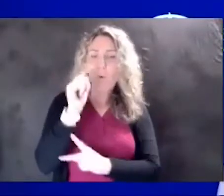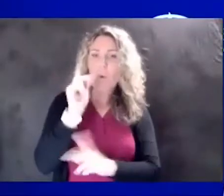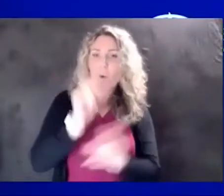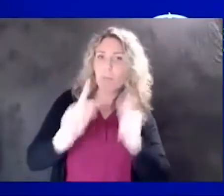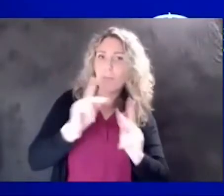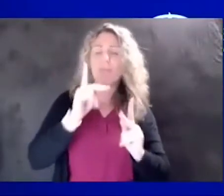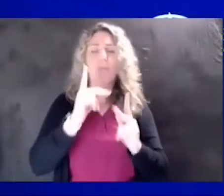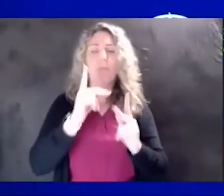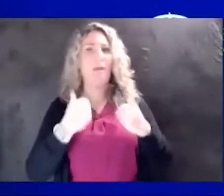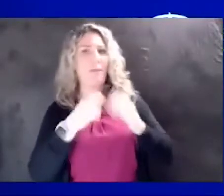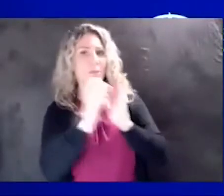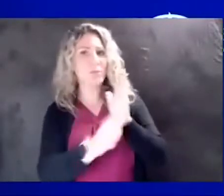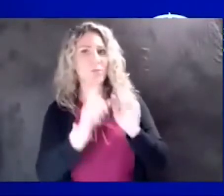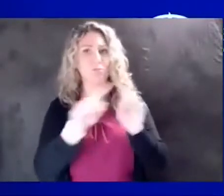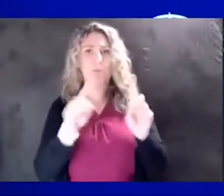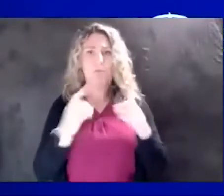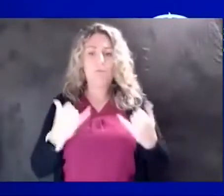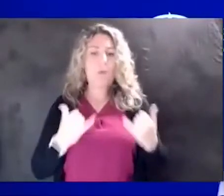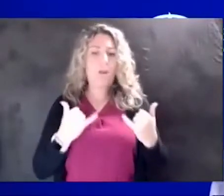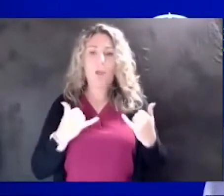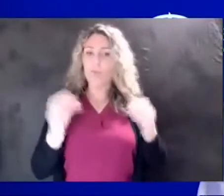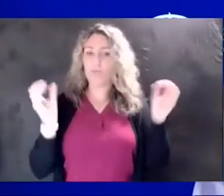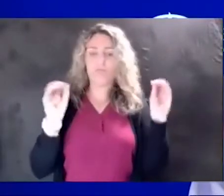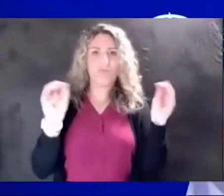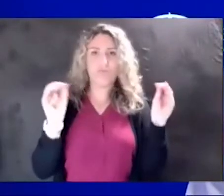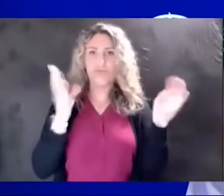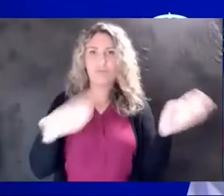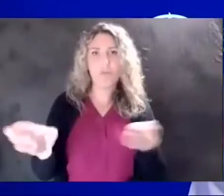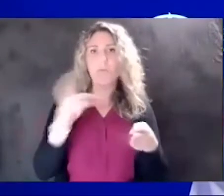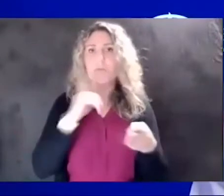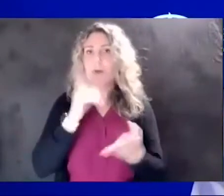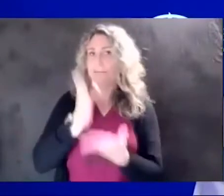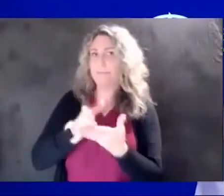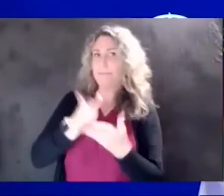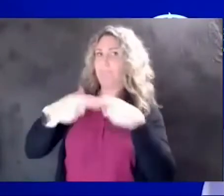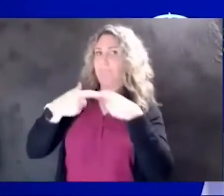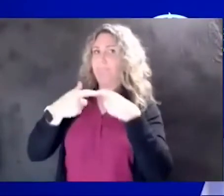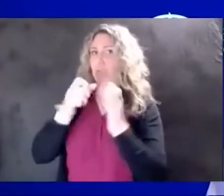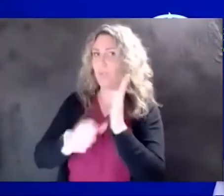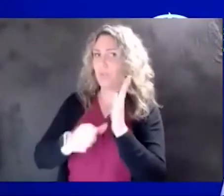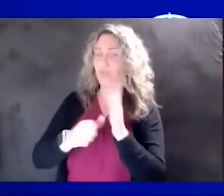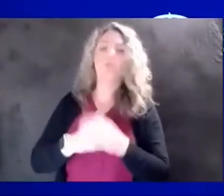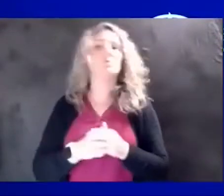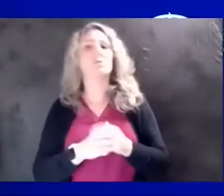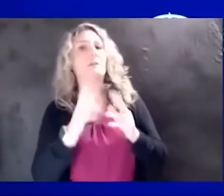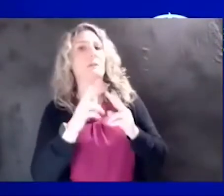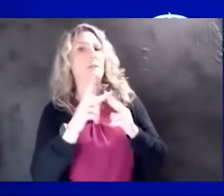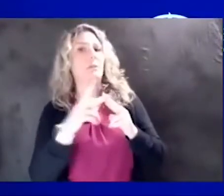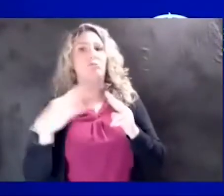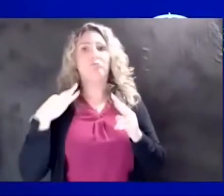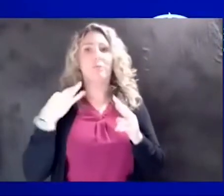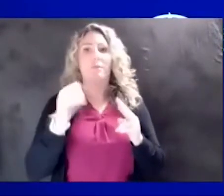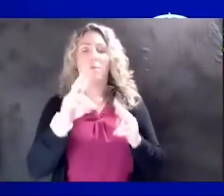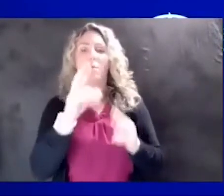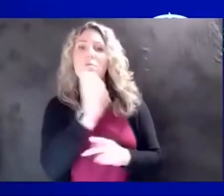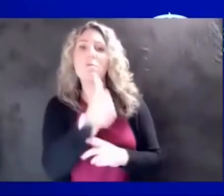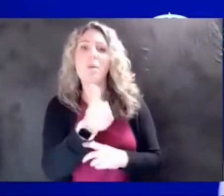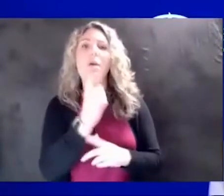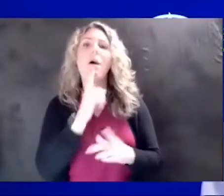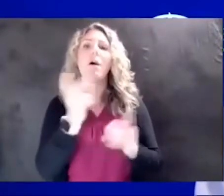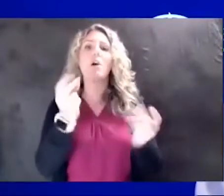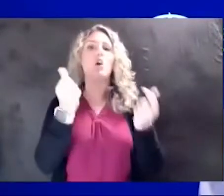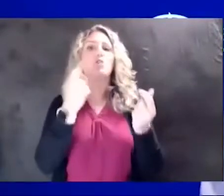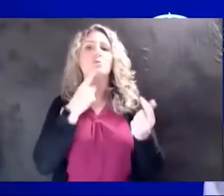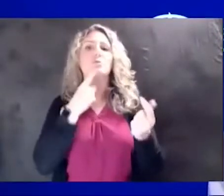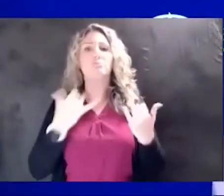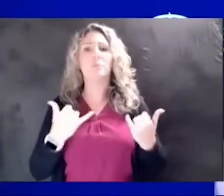right now, there is no plan to stop doing surgeries, either elective or non-urgent at this point in time. I'm